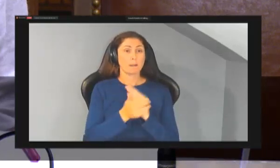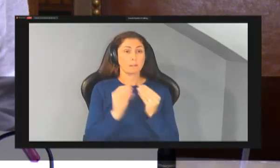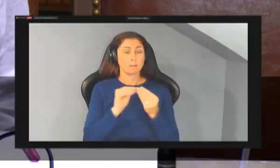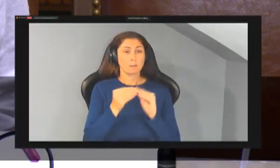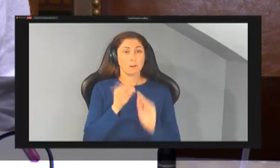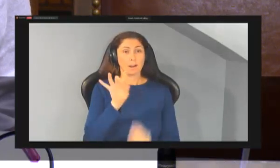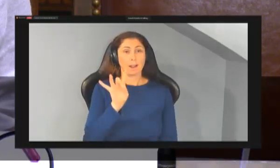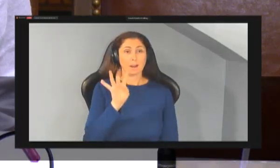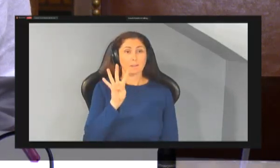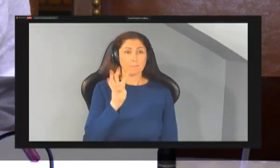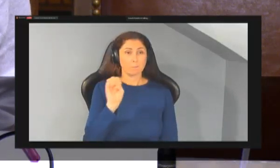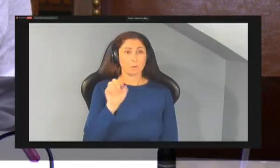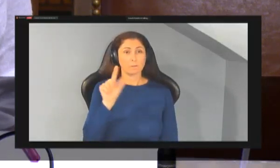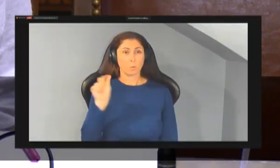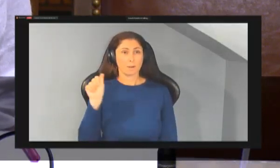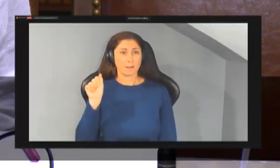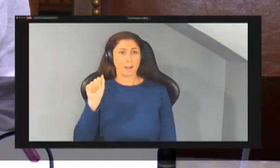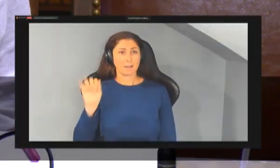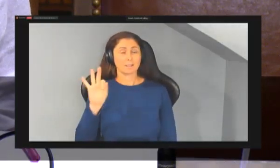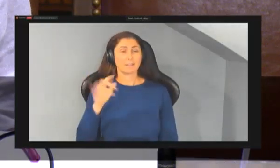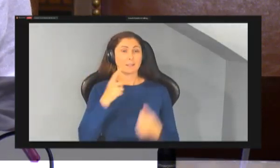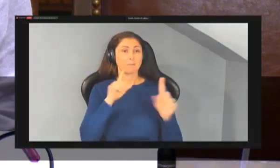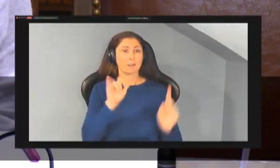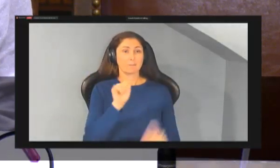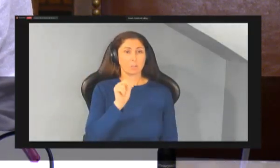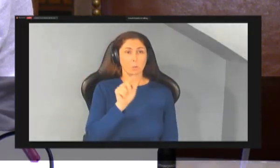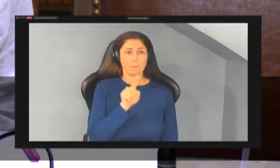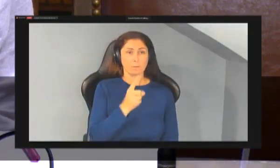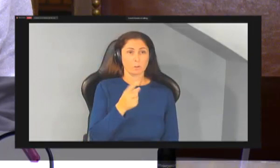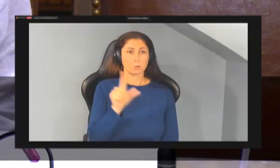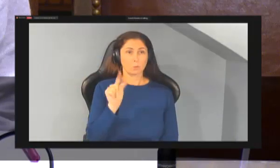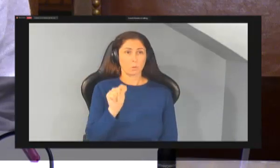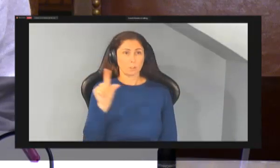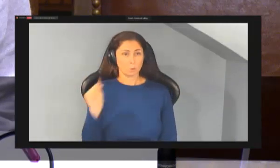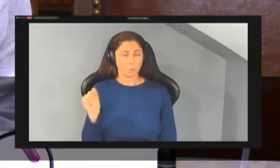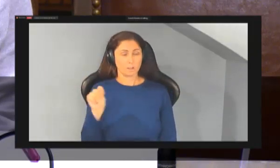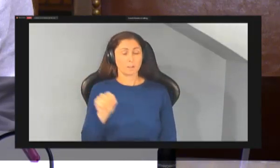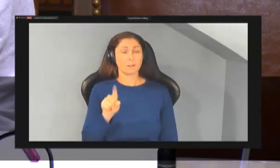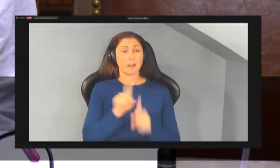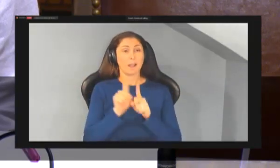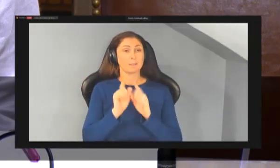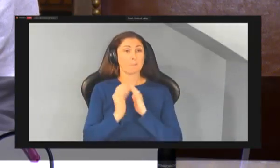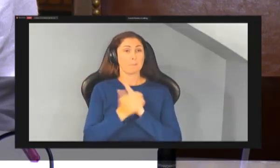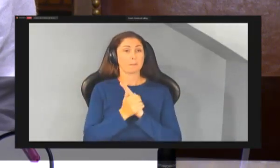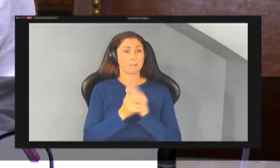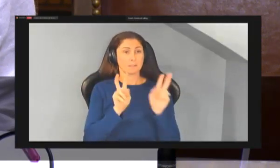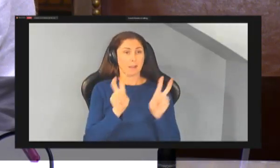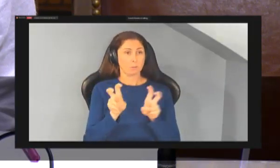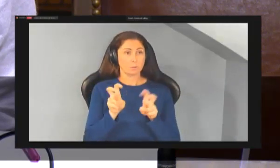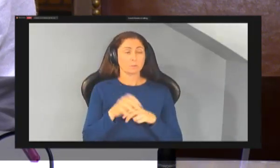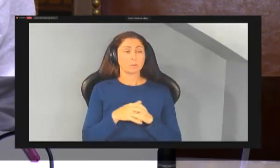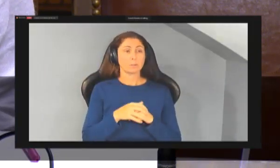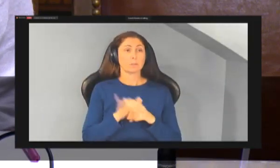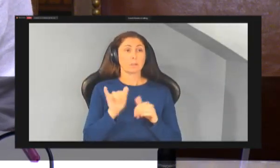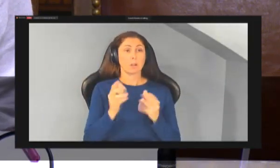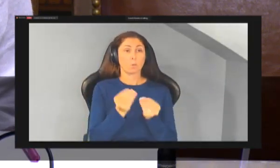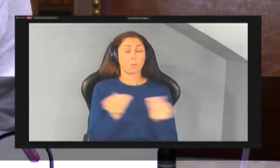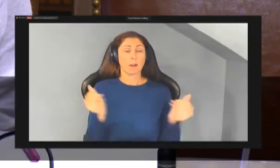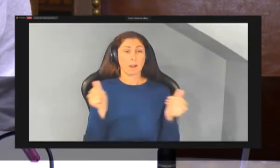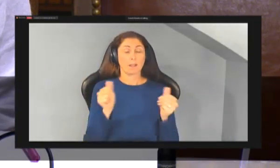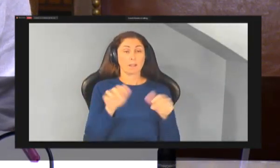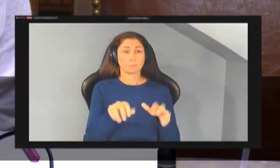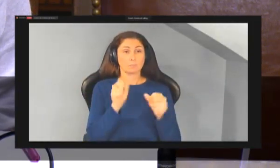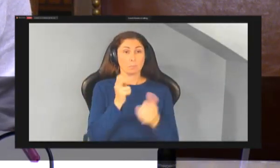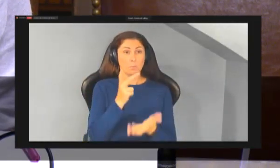840 of 2019, effective January 1st, 2020, as amended, entitled resolution adopting and approving